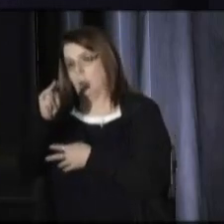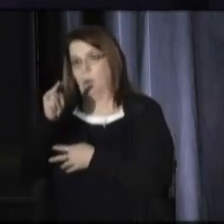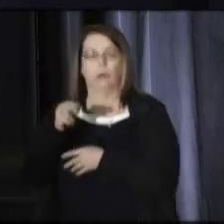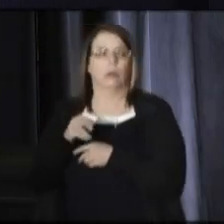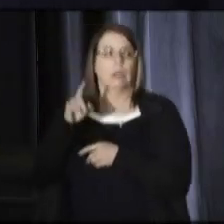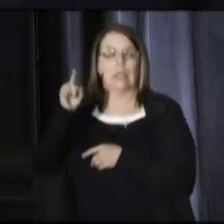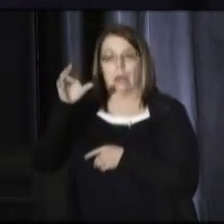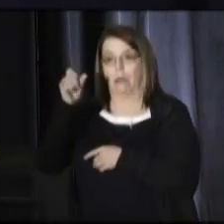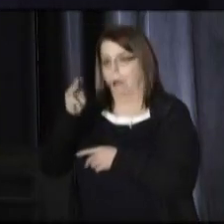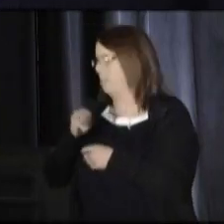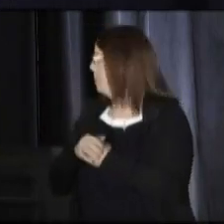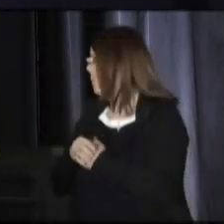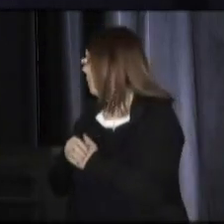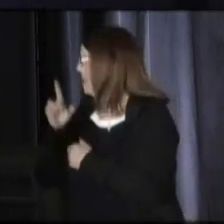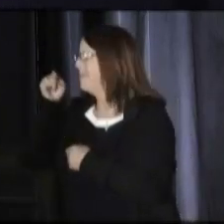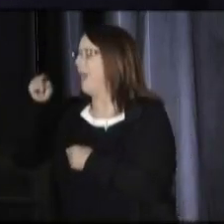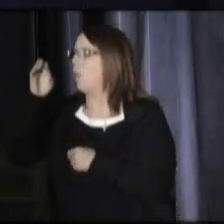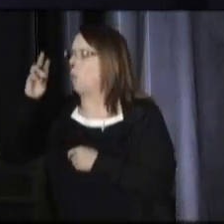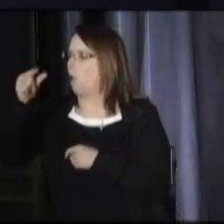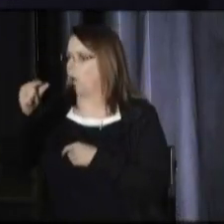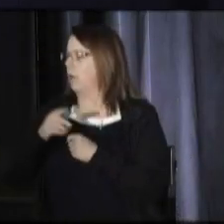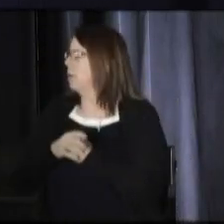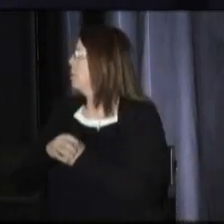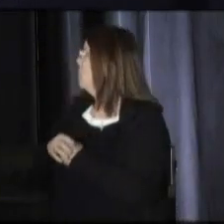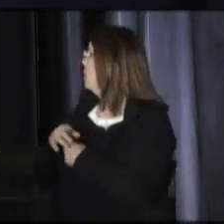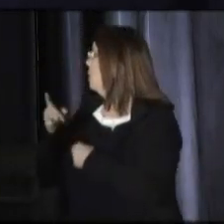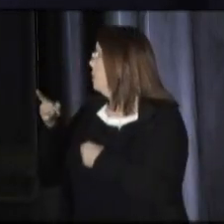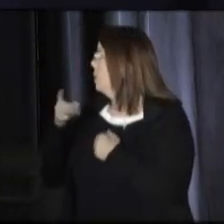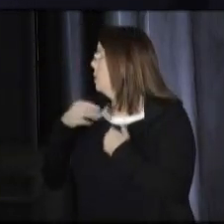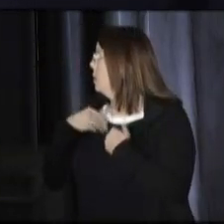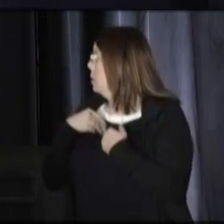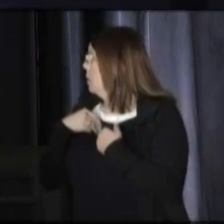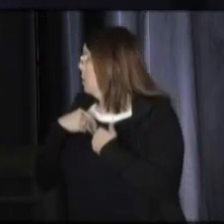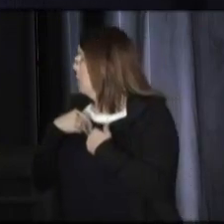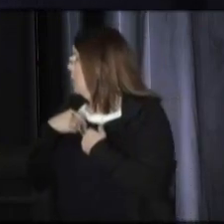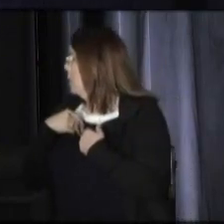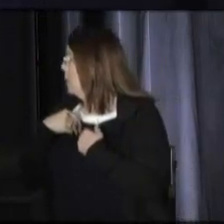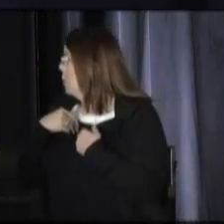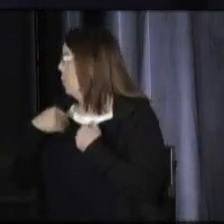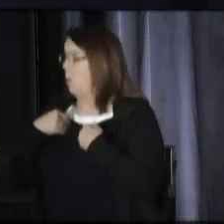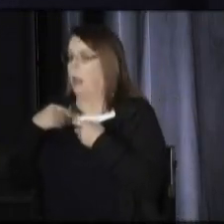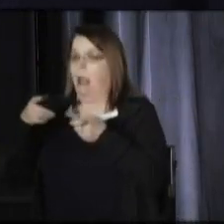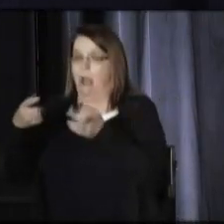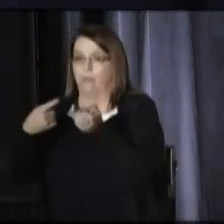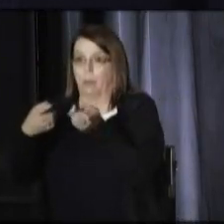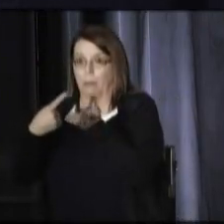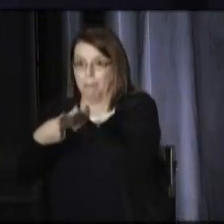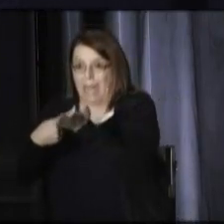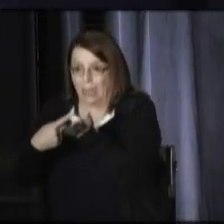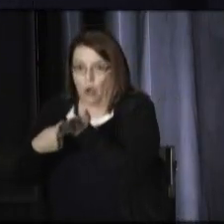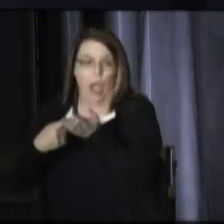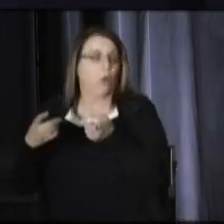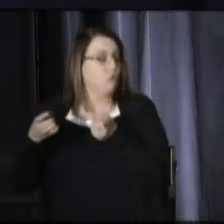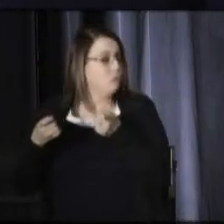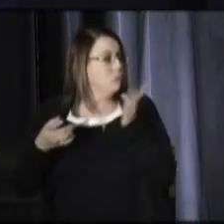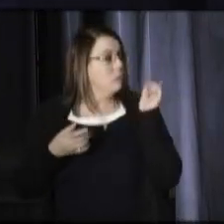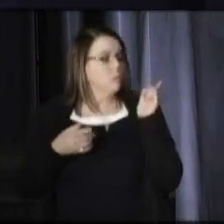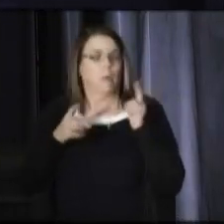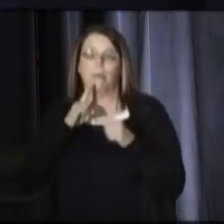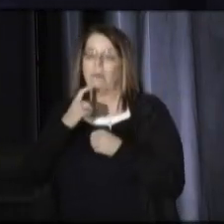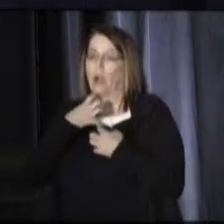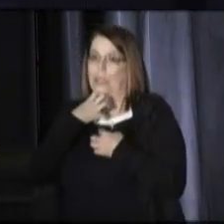online classes in fiction, nonfiction, and poetry. Many of our classes are open to all writers of color. To learn more, you